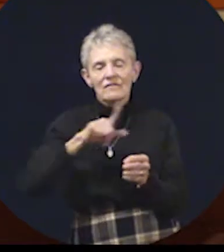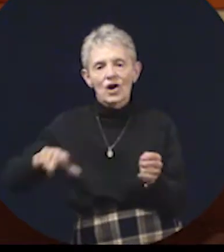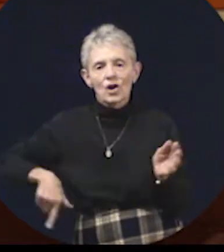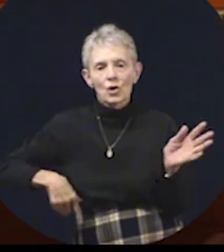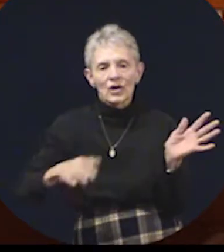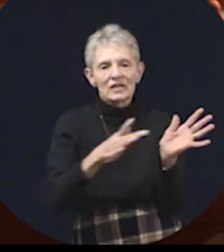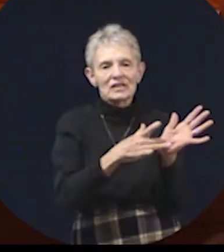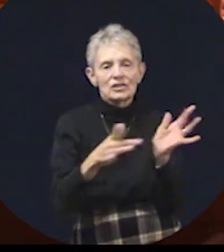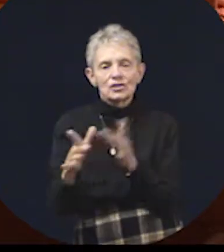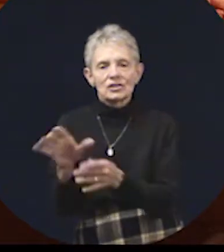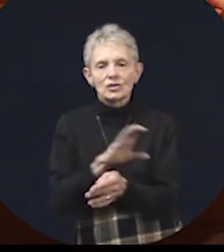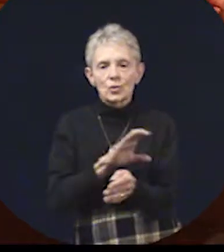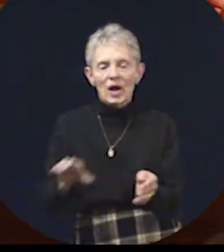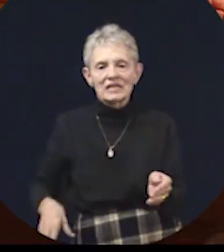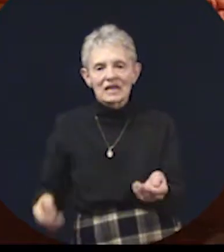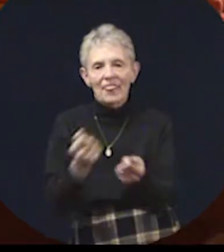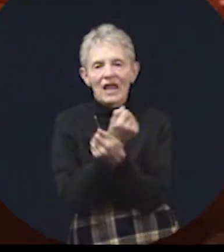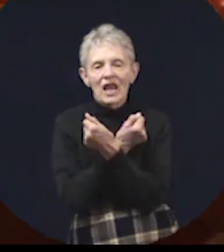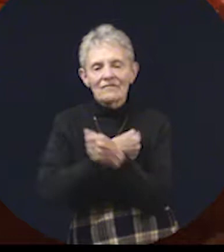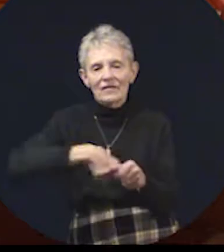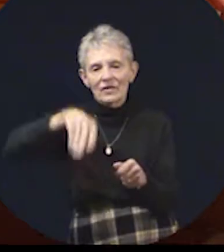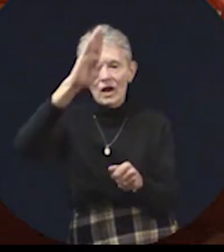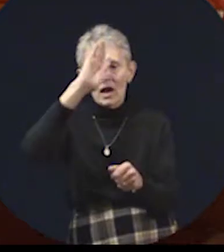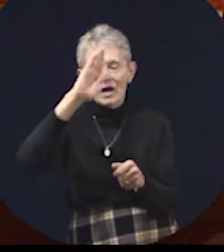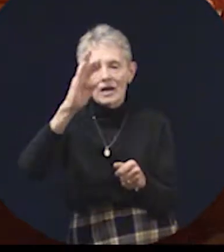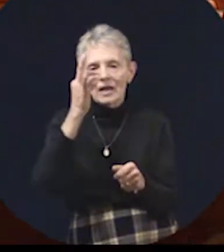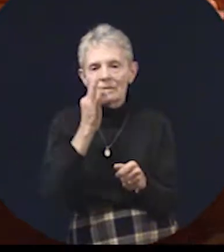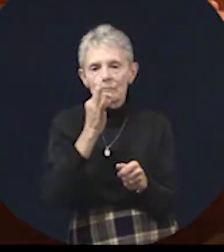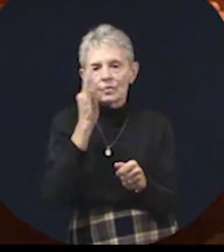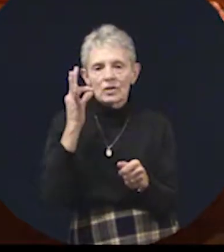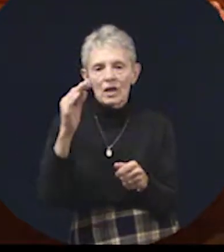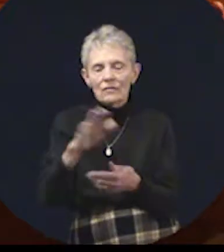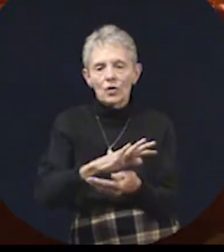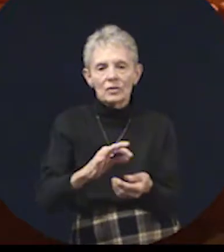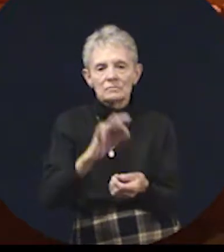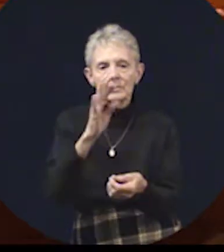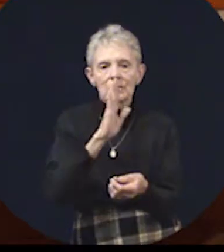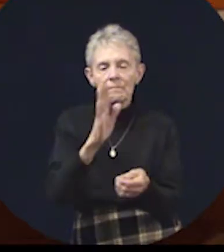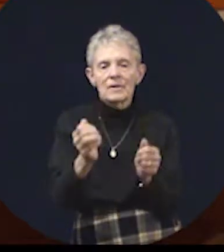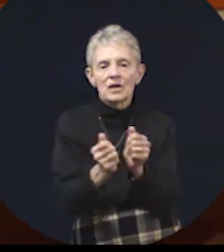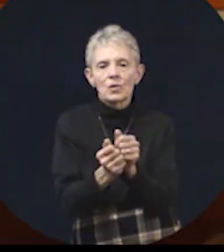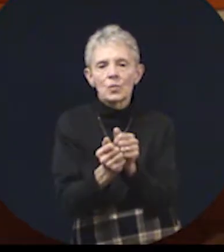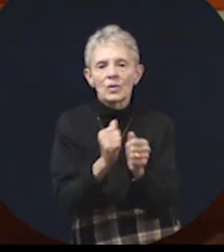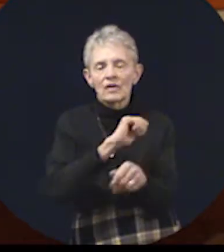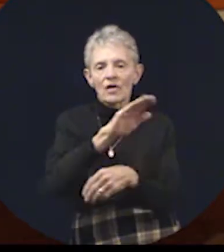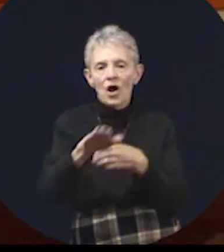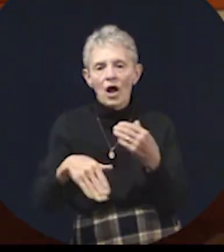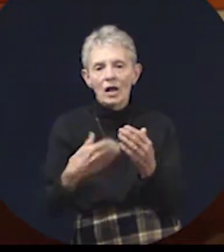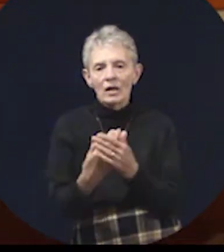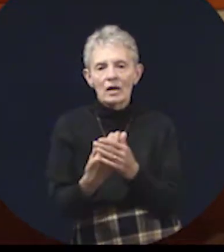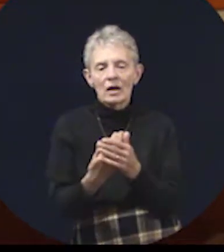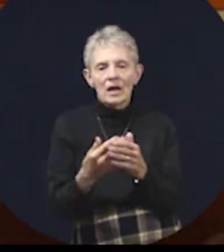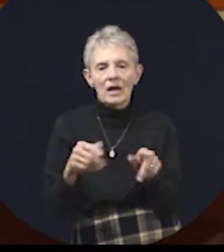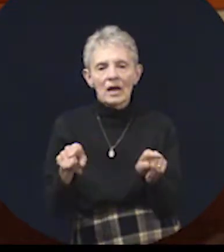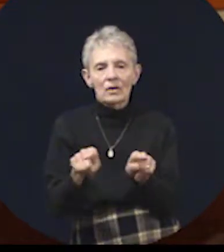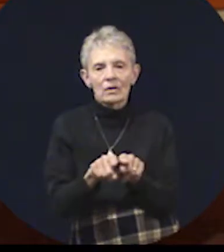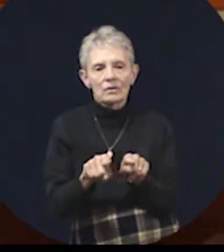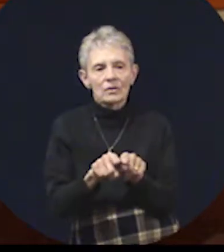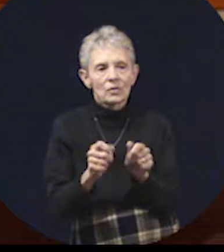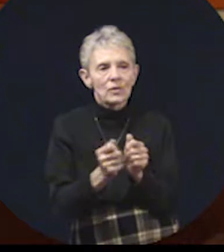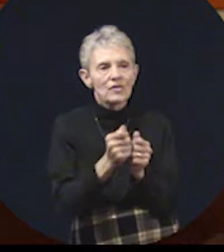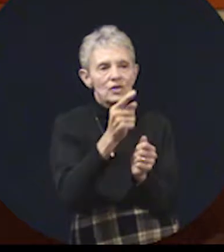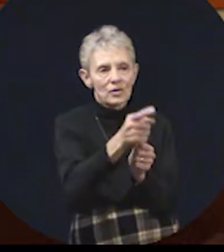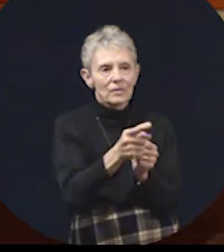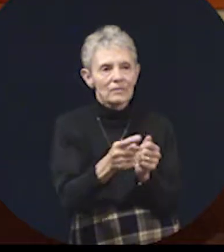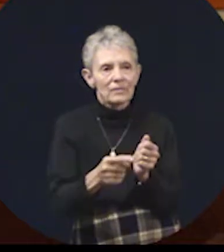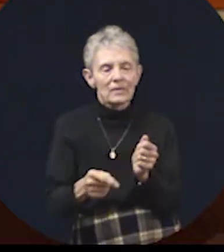Christ, and the love of God, and the communion of the Holy Spirit be with you all. And with your spirit. My dear